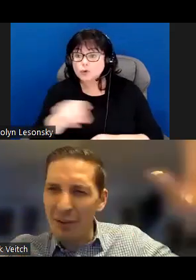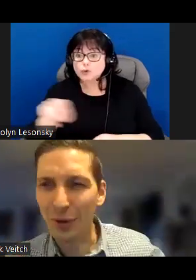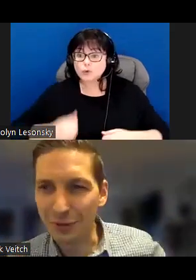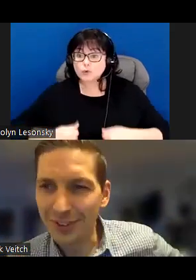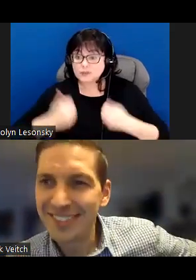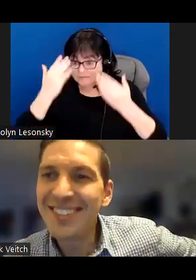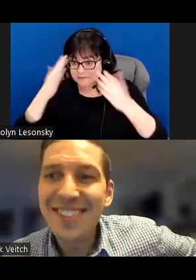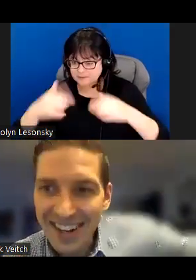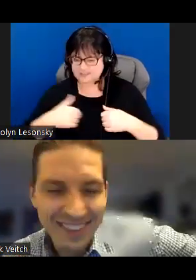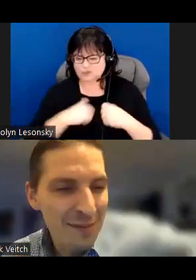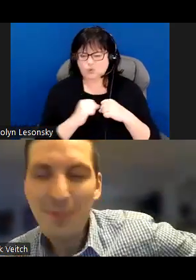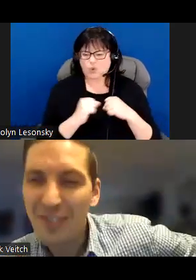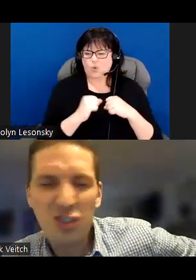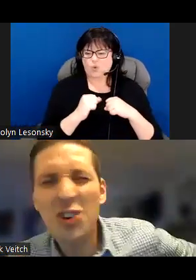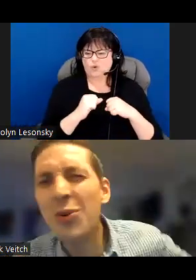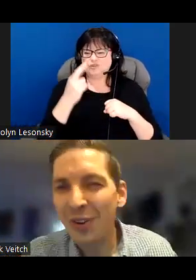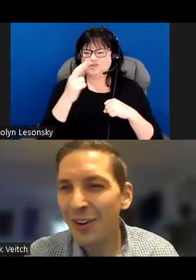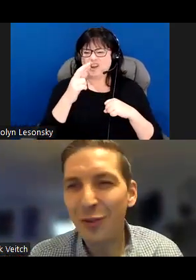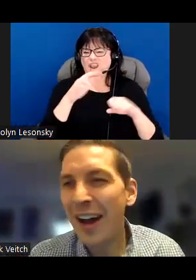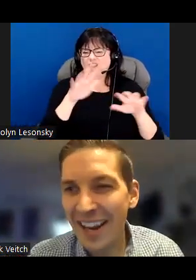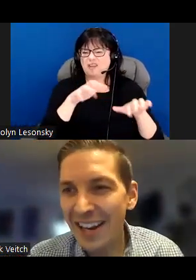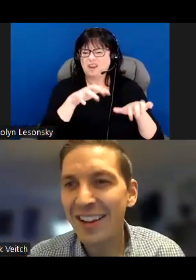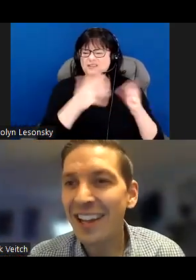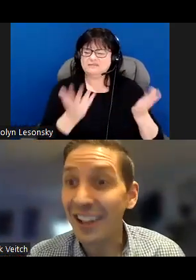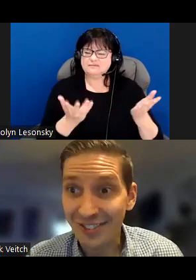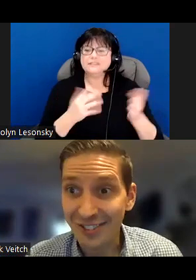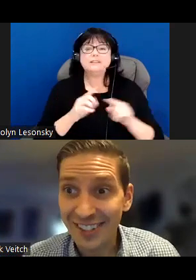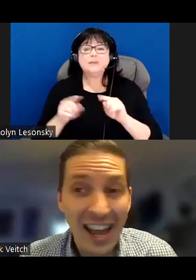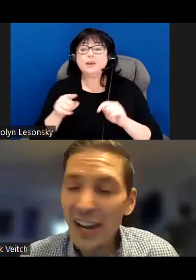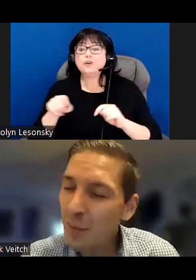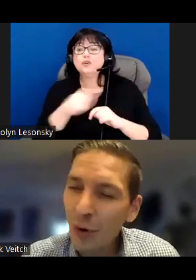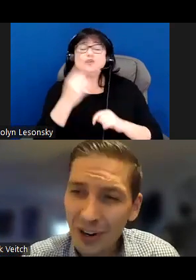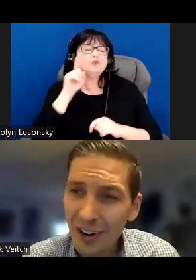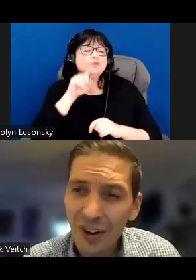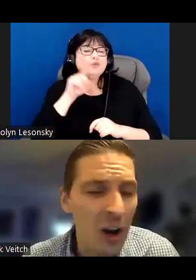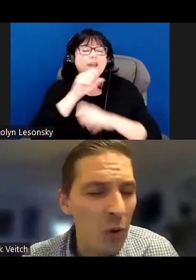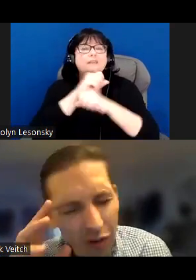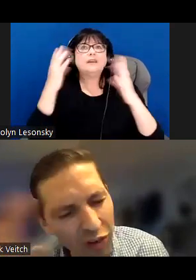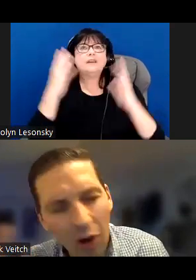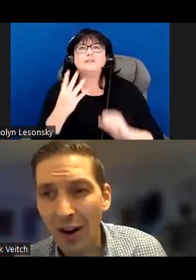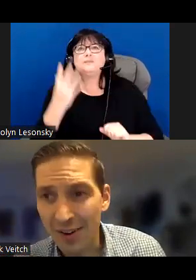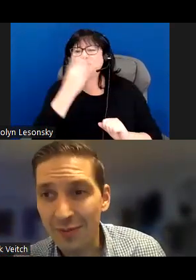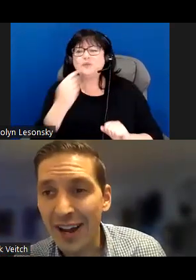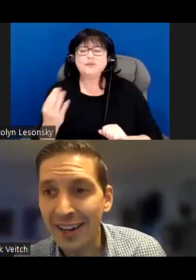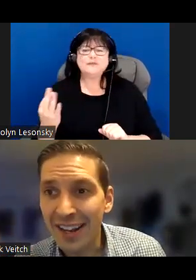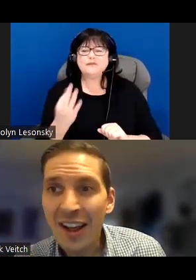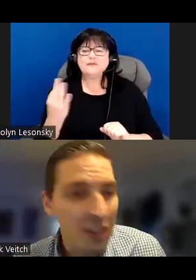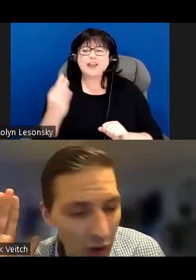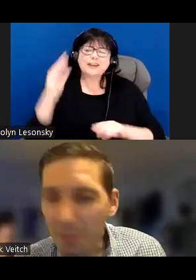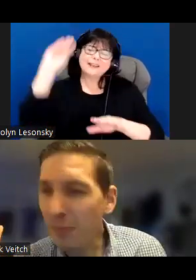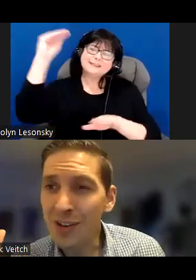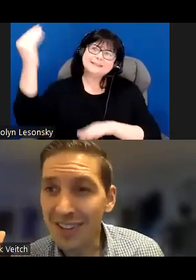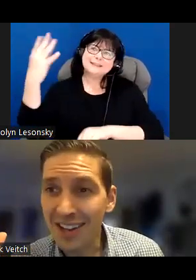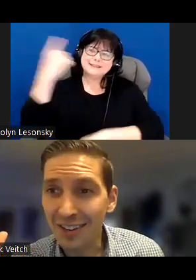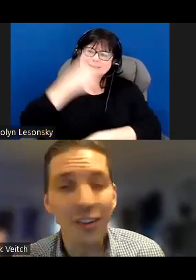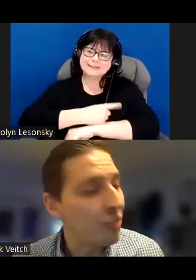imagine it's a beautiful, sunny June Friday at lunch. And you've been working hard all week, so hard, in fact,